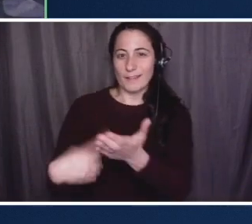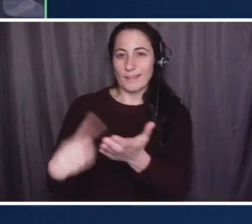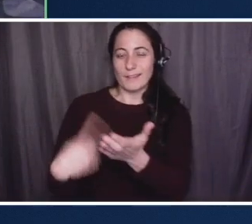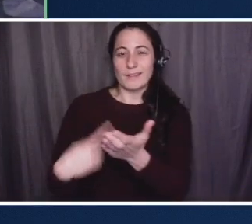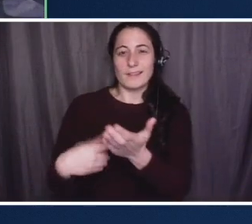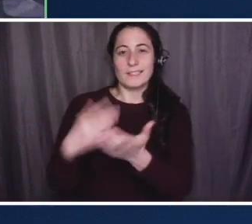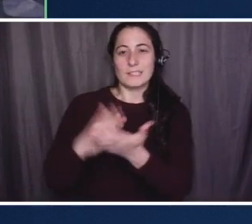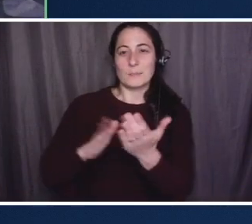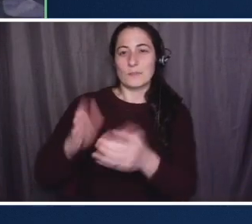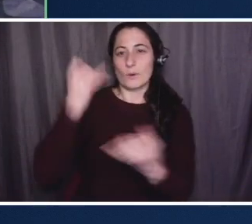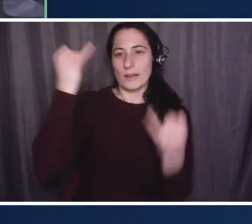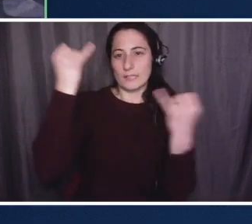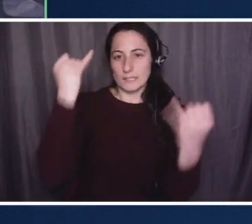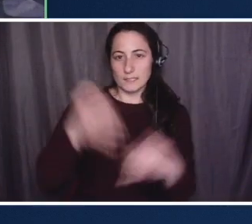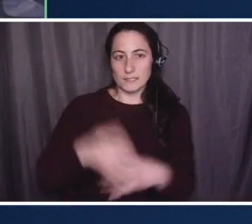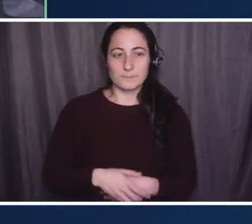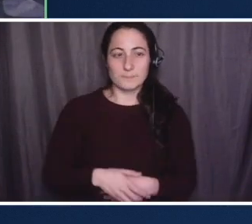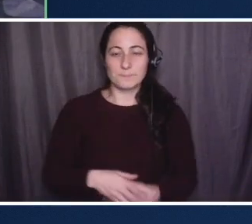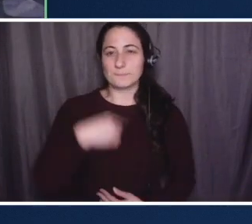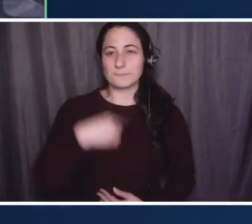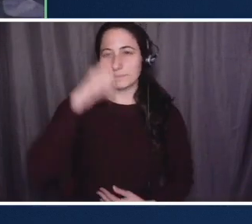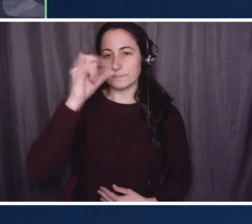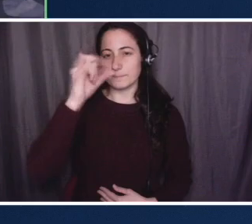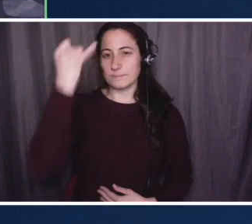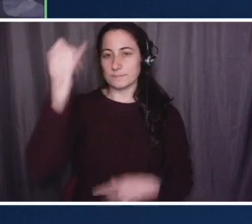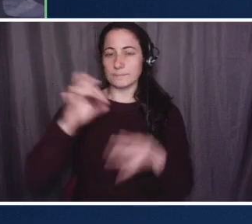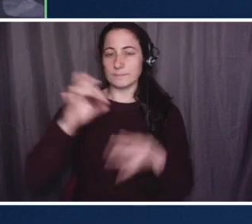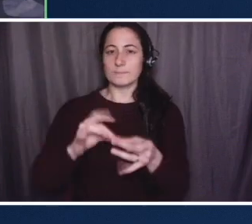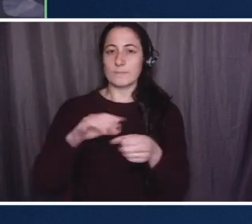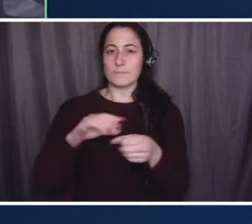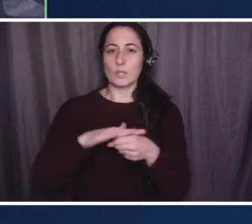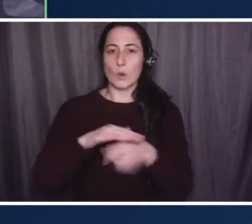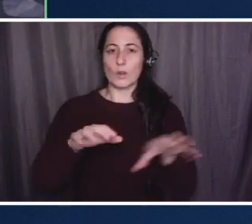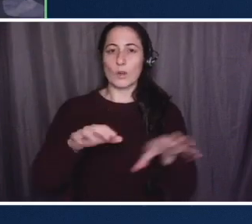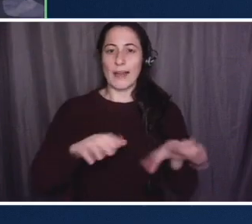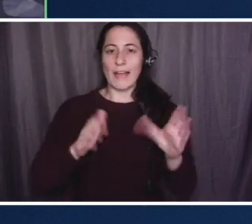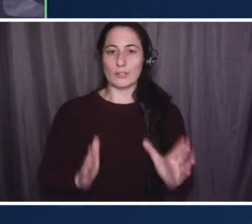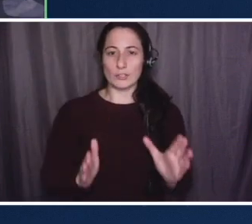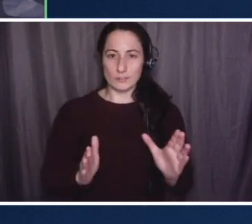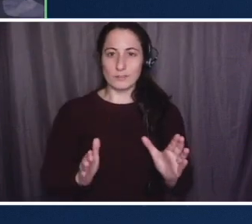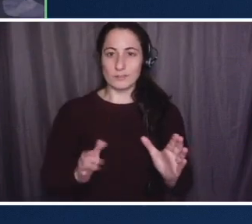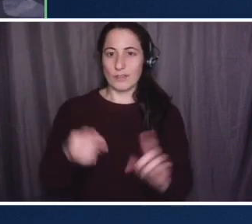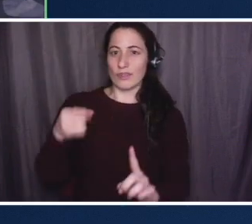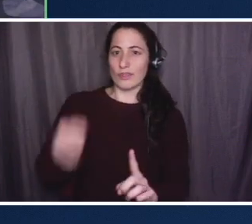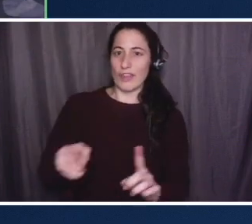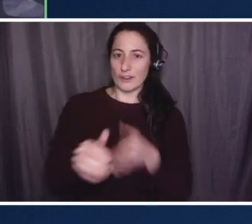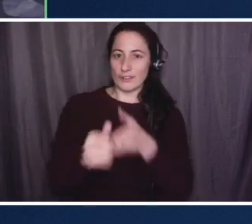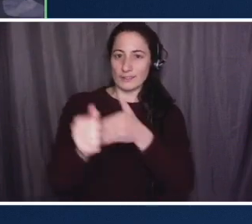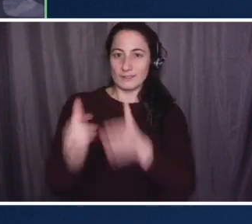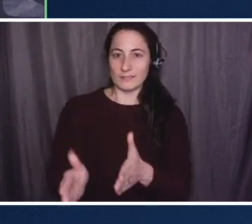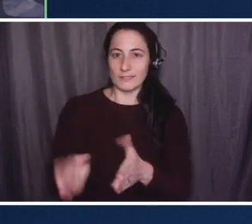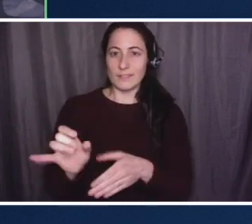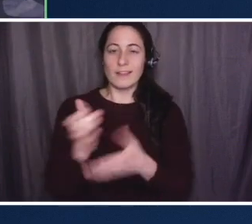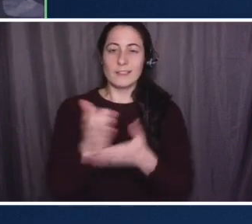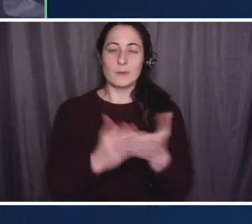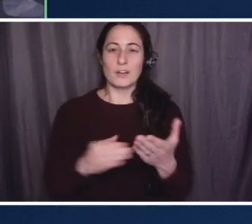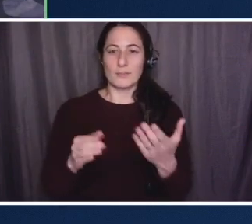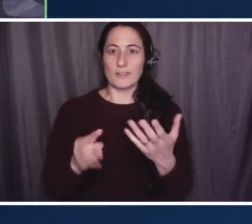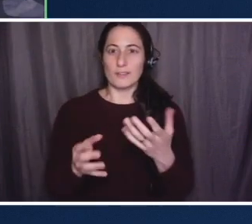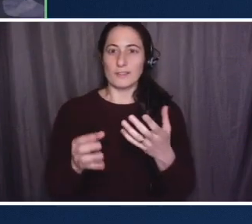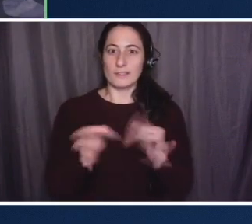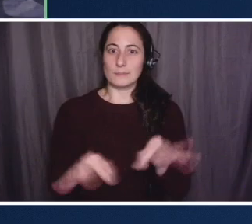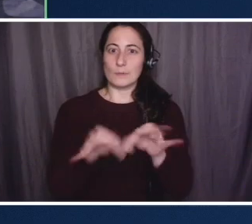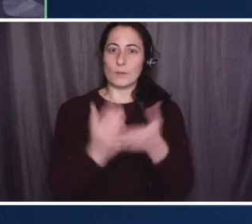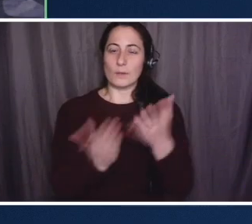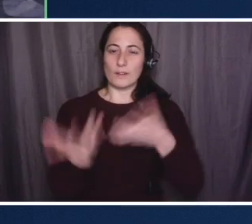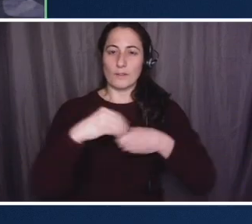think the idea of local actors being in the driver's seat is part of the DNA of those of us who work on democracy, human rights,